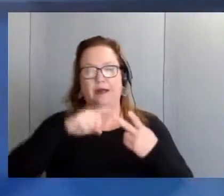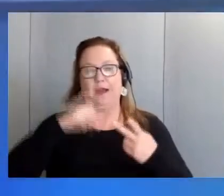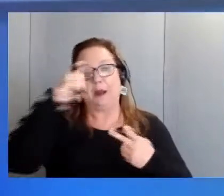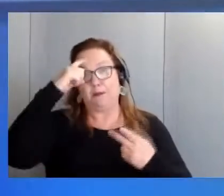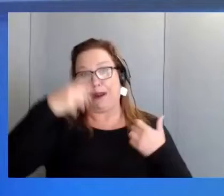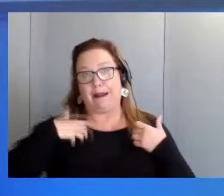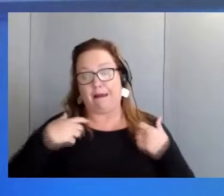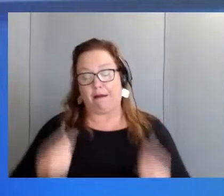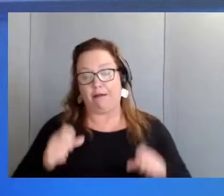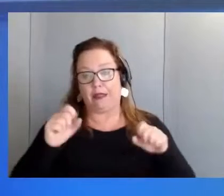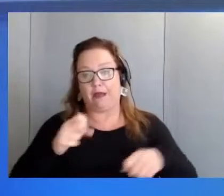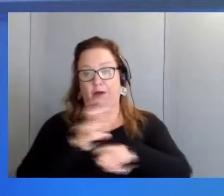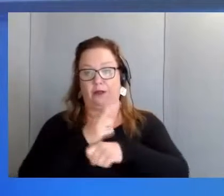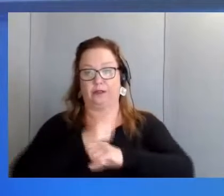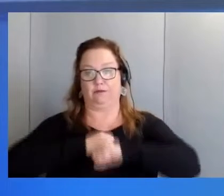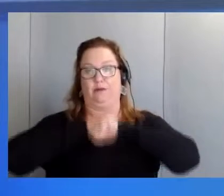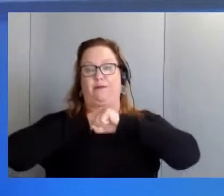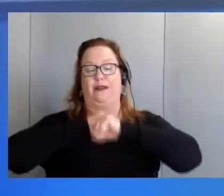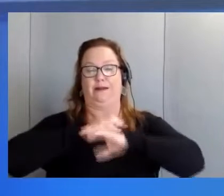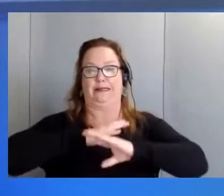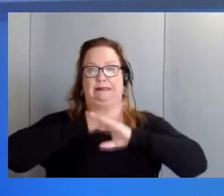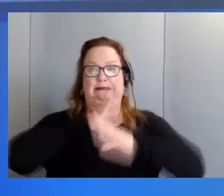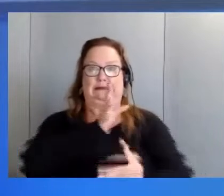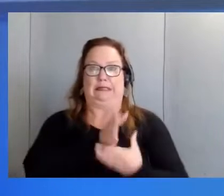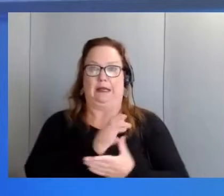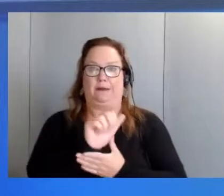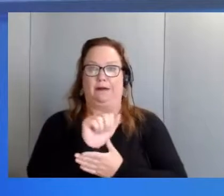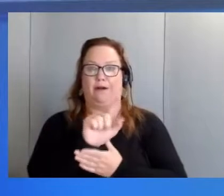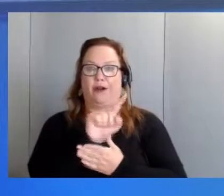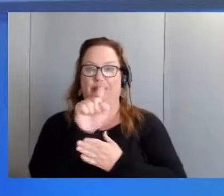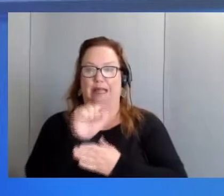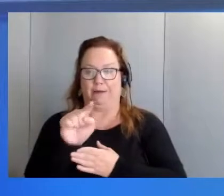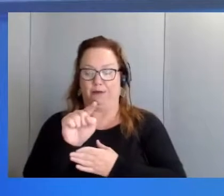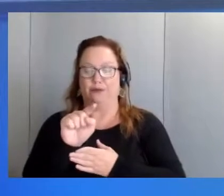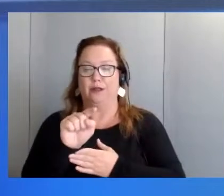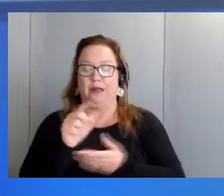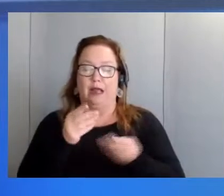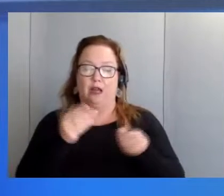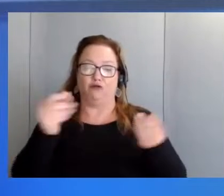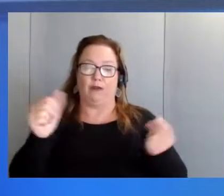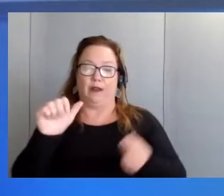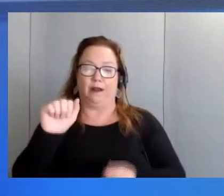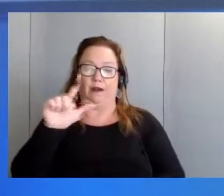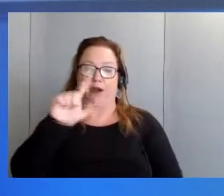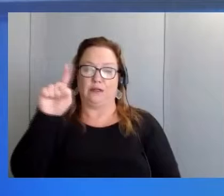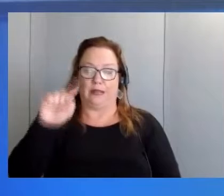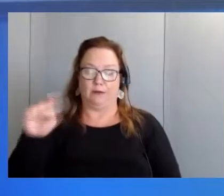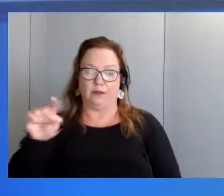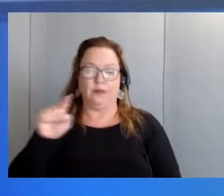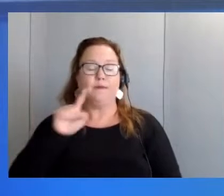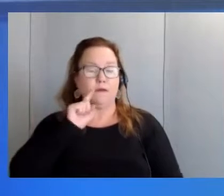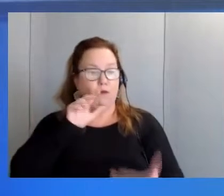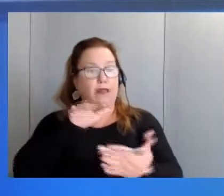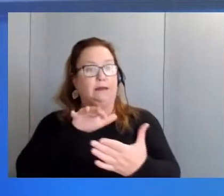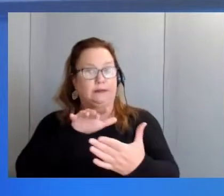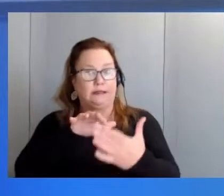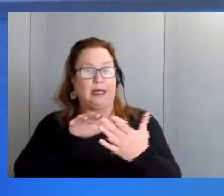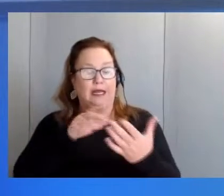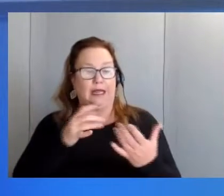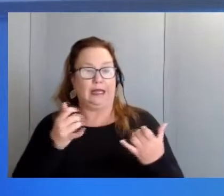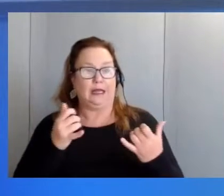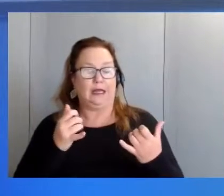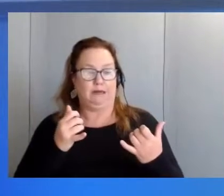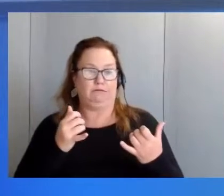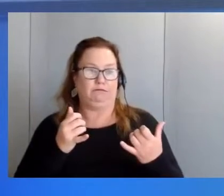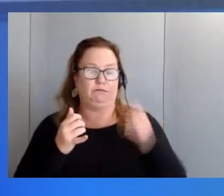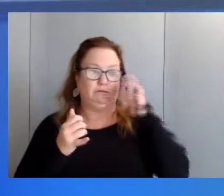can we use it to prevent Alzheimer's, and can we use it as a treatment for Alzheimer's? And we've done a series of studies, and that right now is culminating